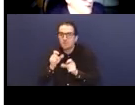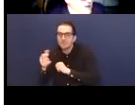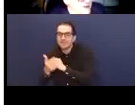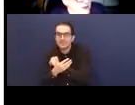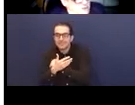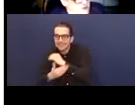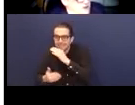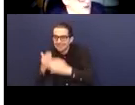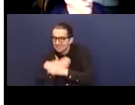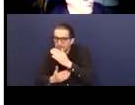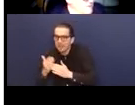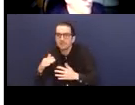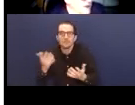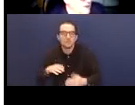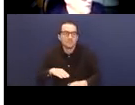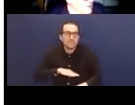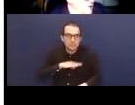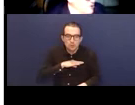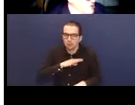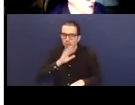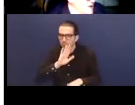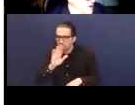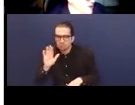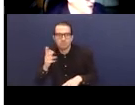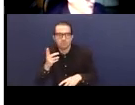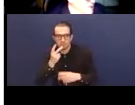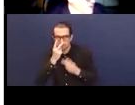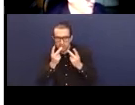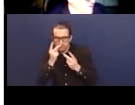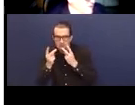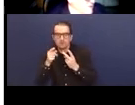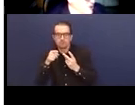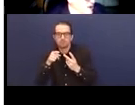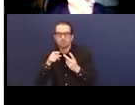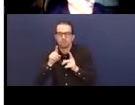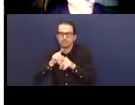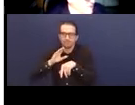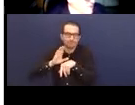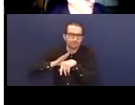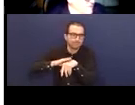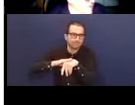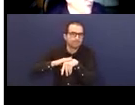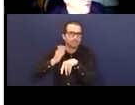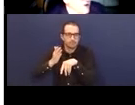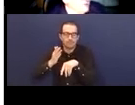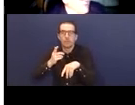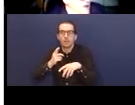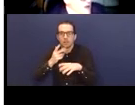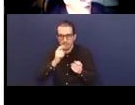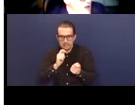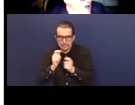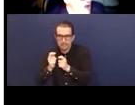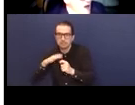Sustainable cities and communities. We've got 2 there, I think, or maybe even 3. Yeah, 3.